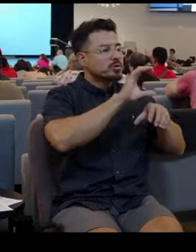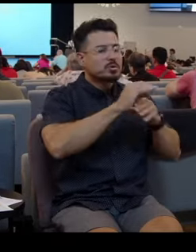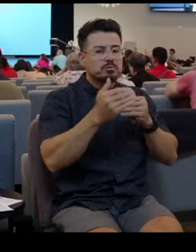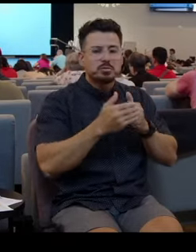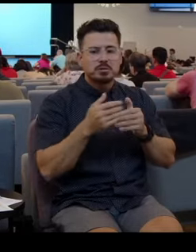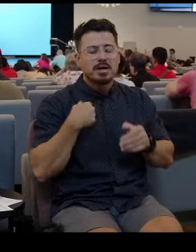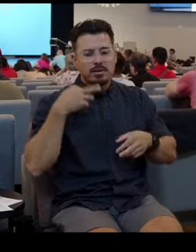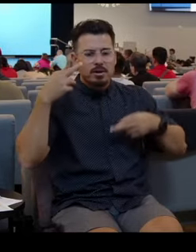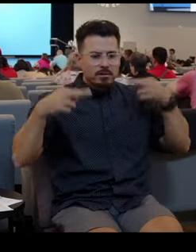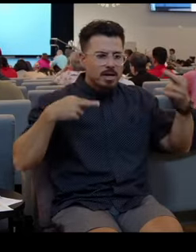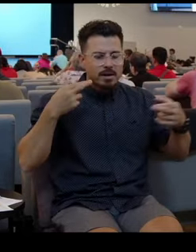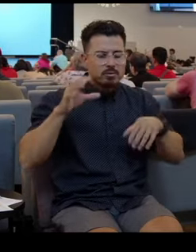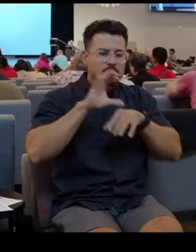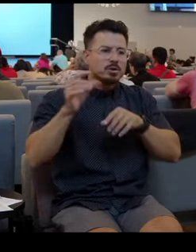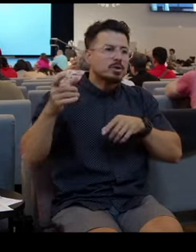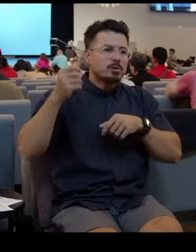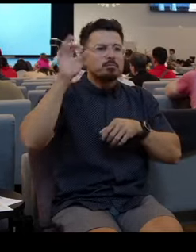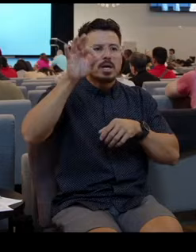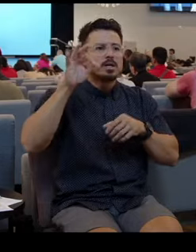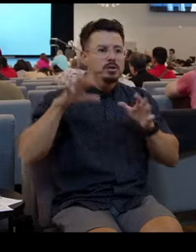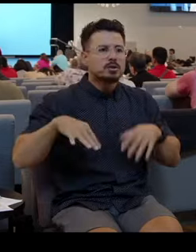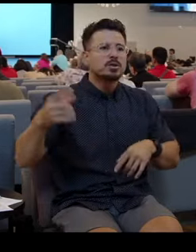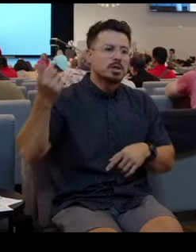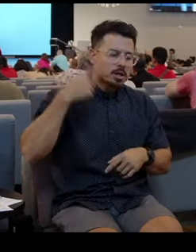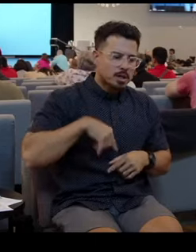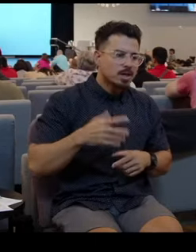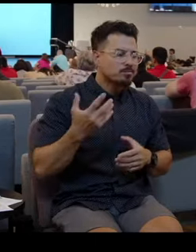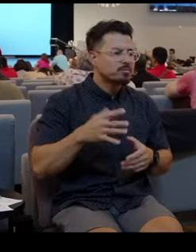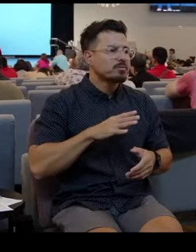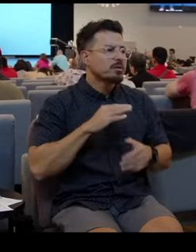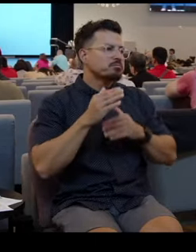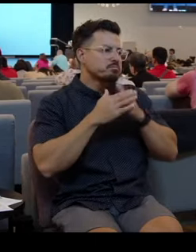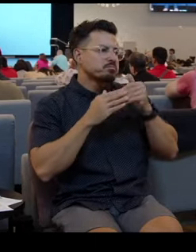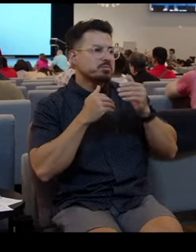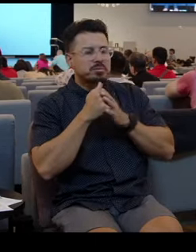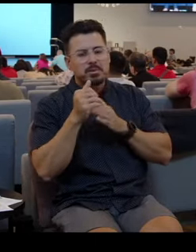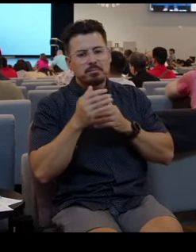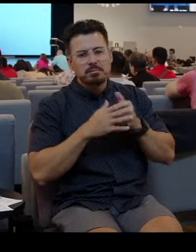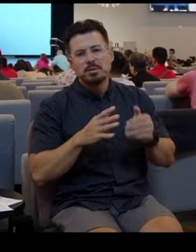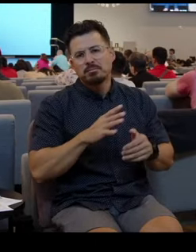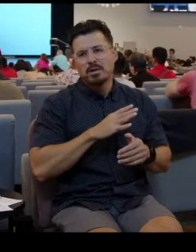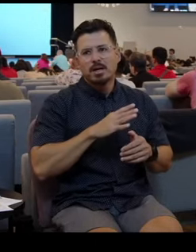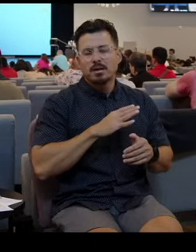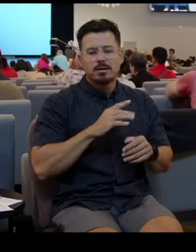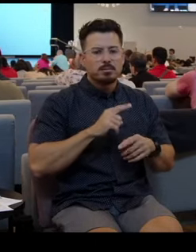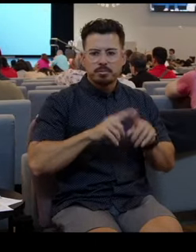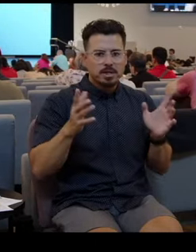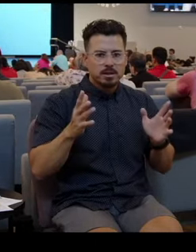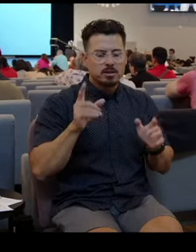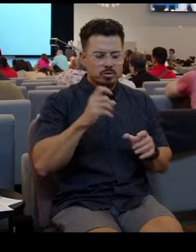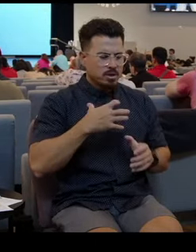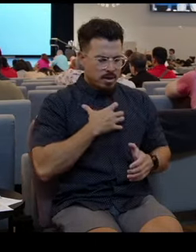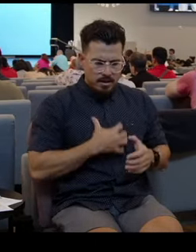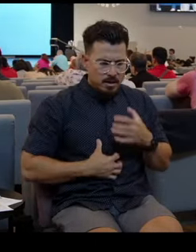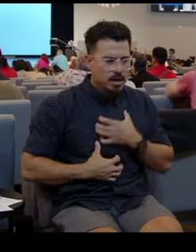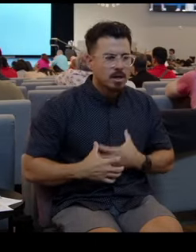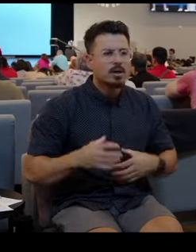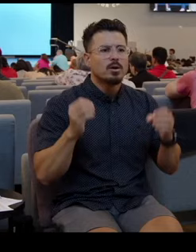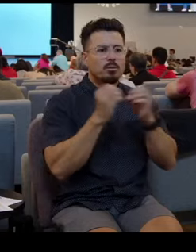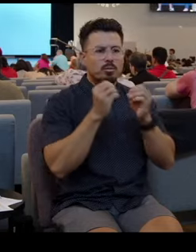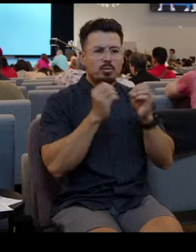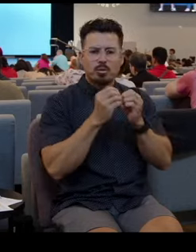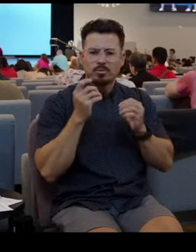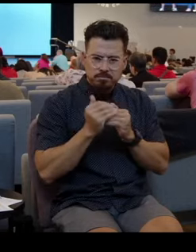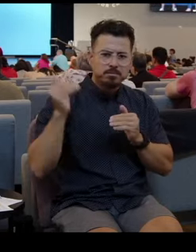and all of that. And it serves its purpose. And it's no disrespect to what they do. But you should hunger for more in your own